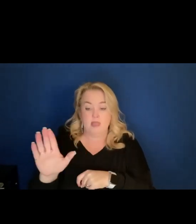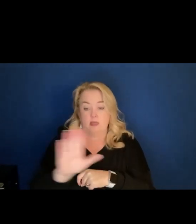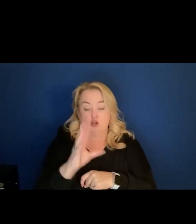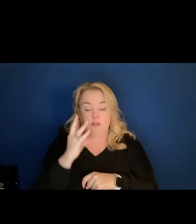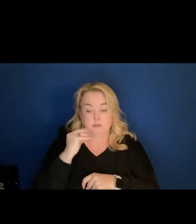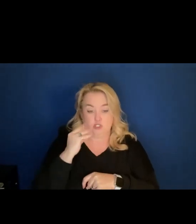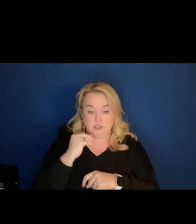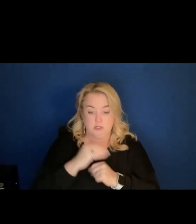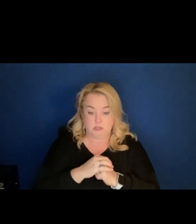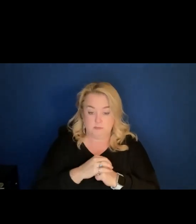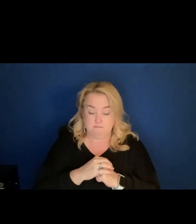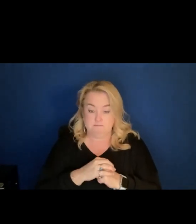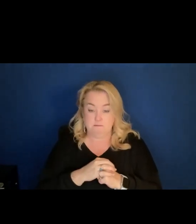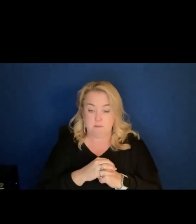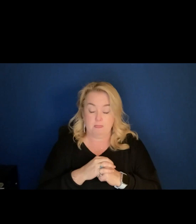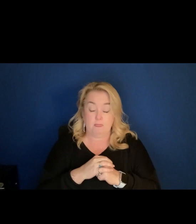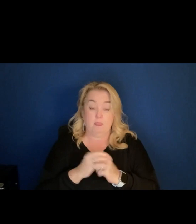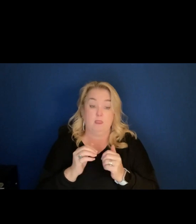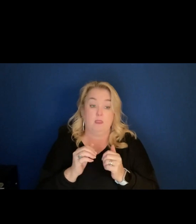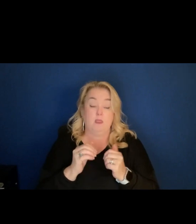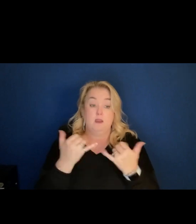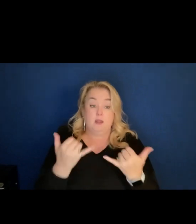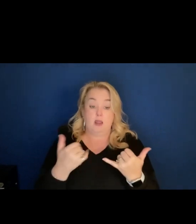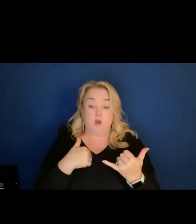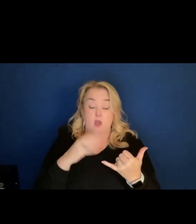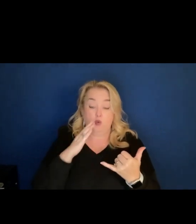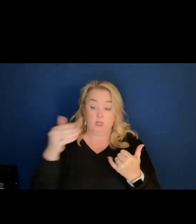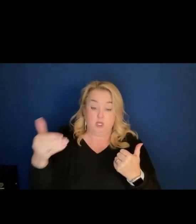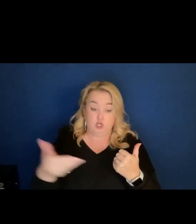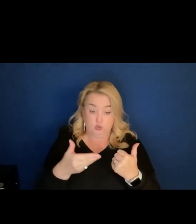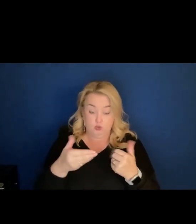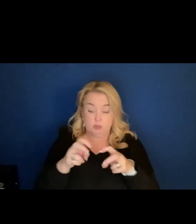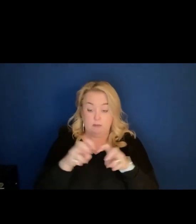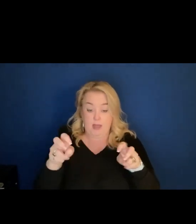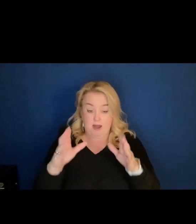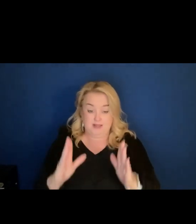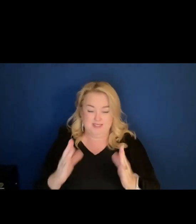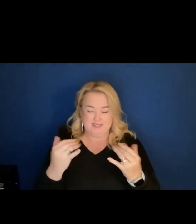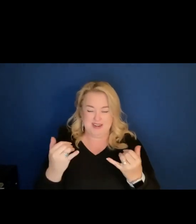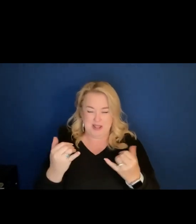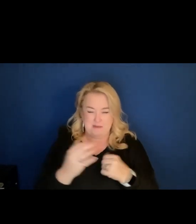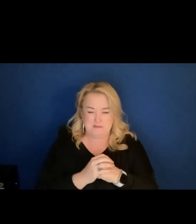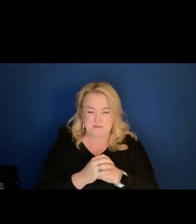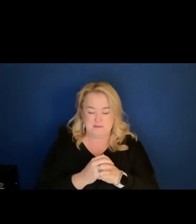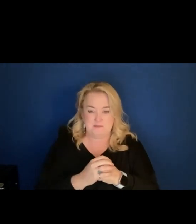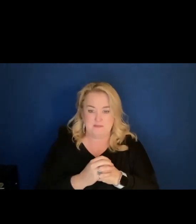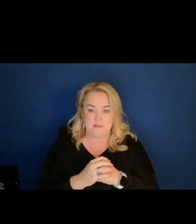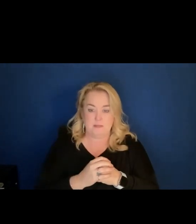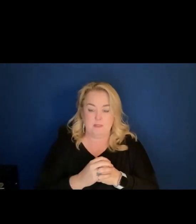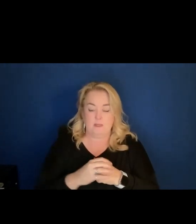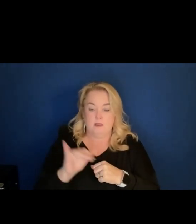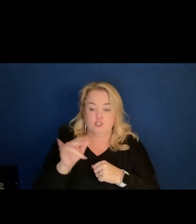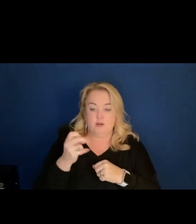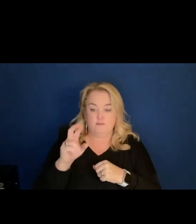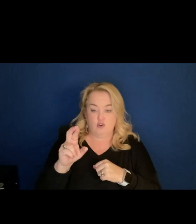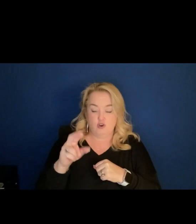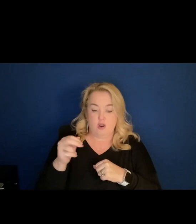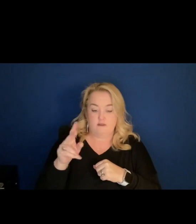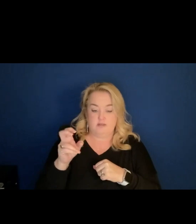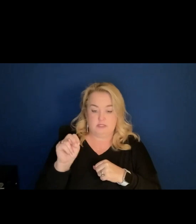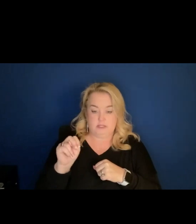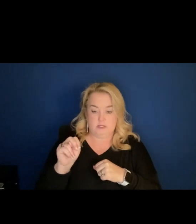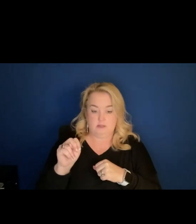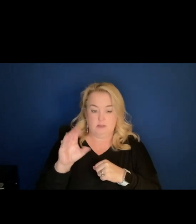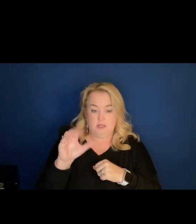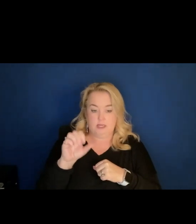experiences. With that, I would like to introduce our panelists today. Jennifer Harbison,